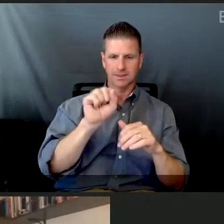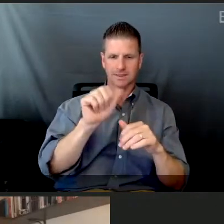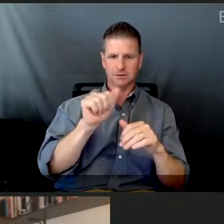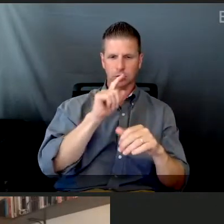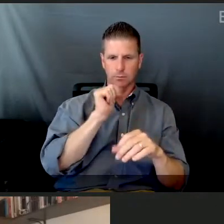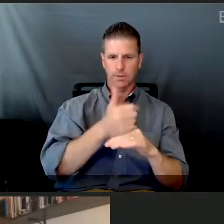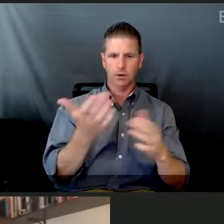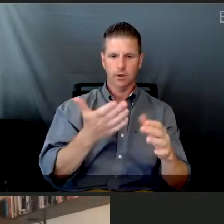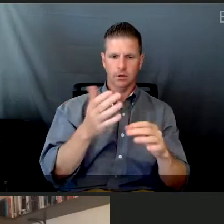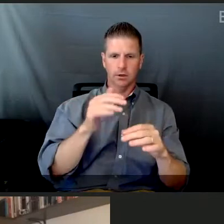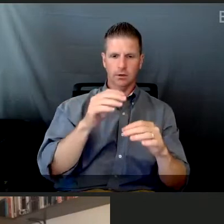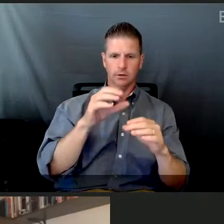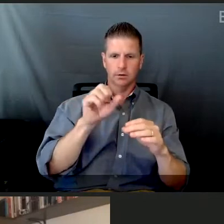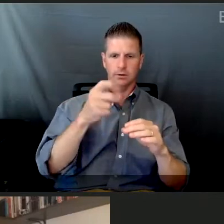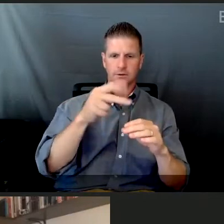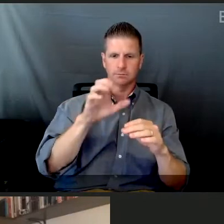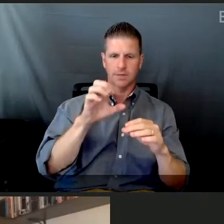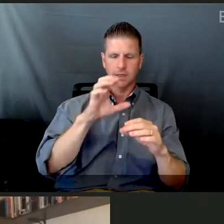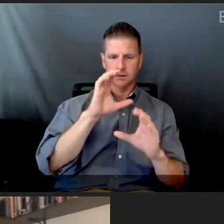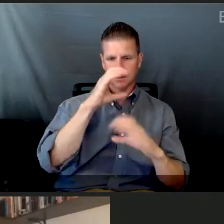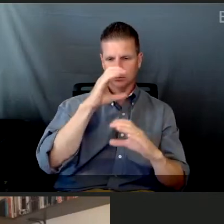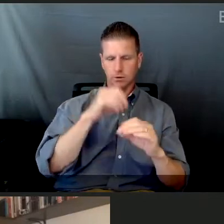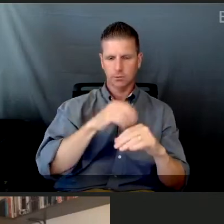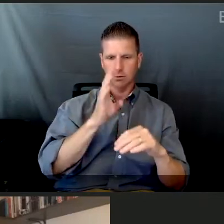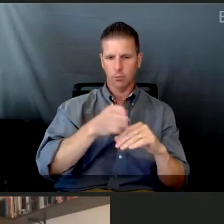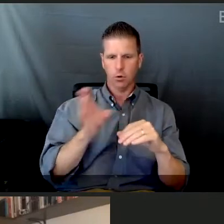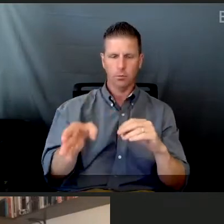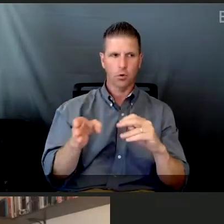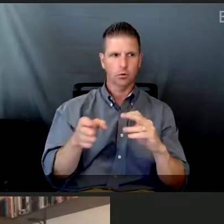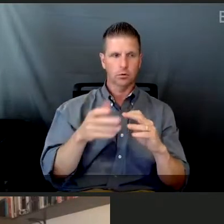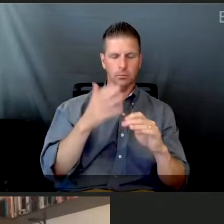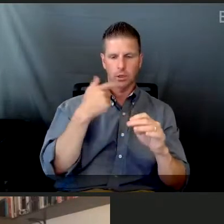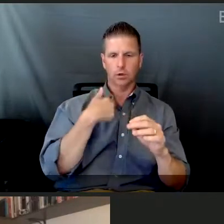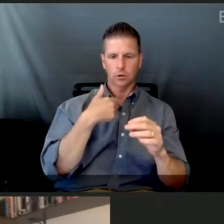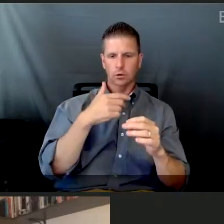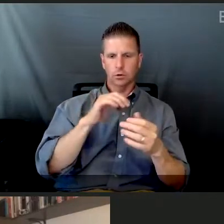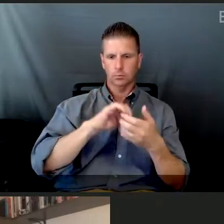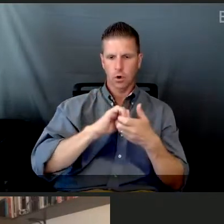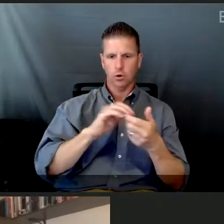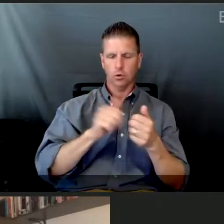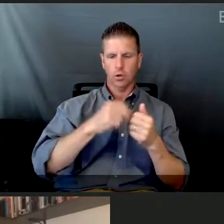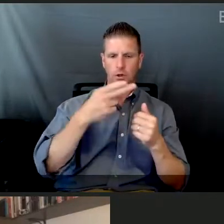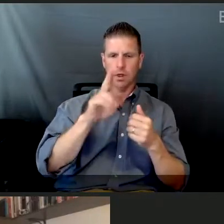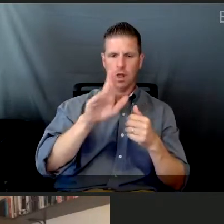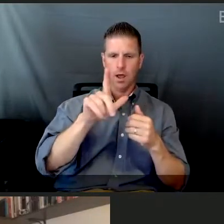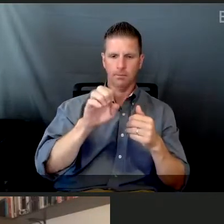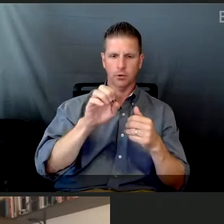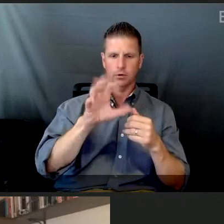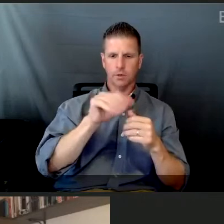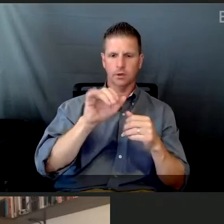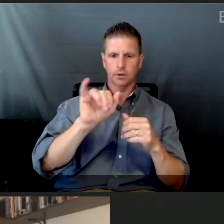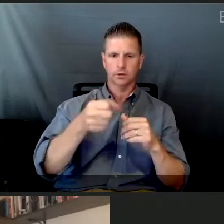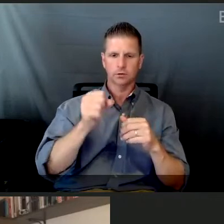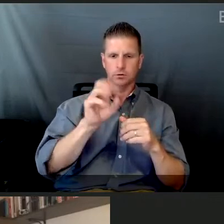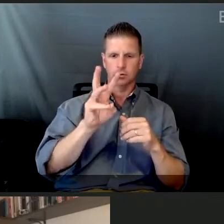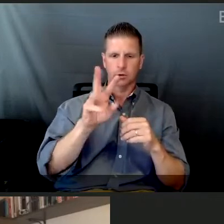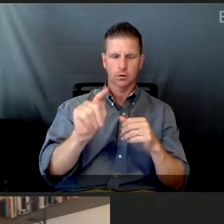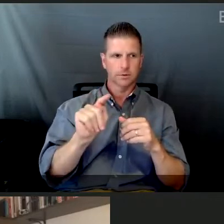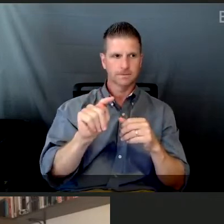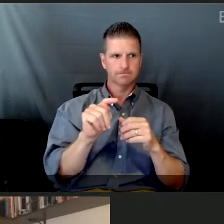Space Telescope in Baltimore, because we are partners with Hubble Space Telescope and the James Webb Space